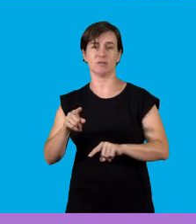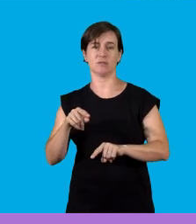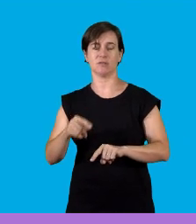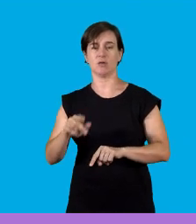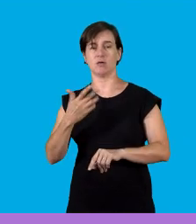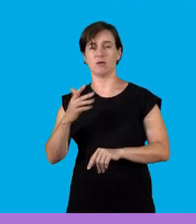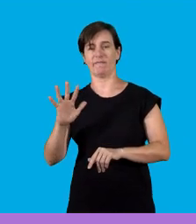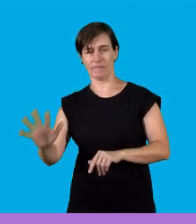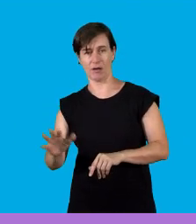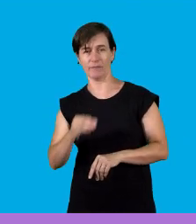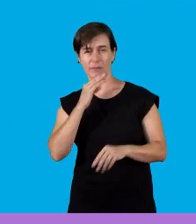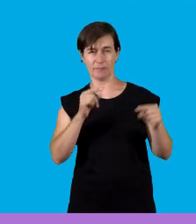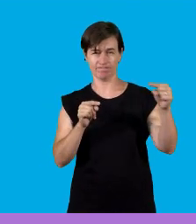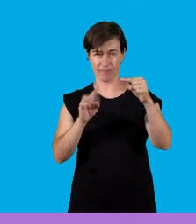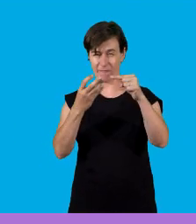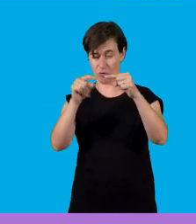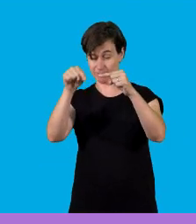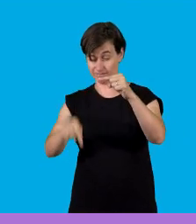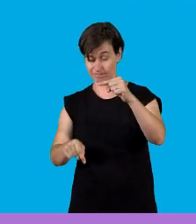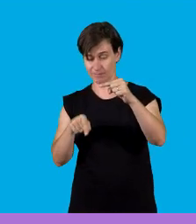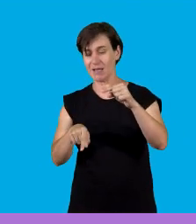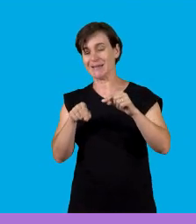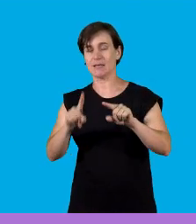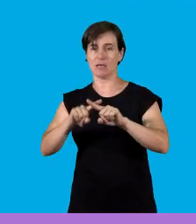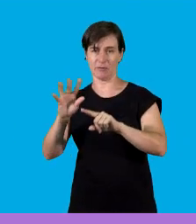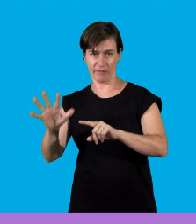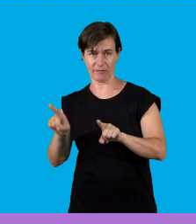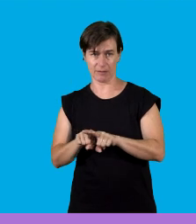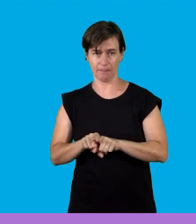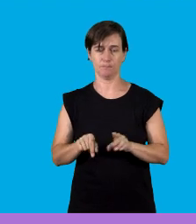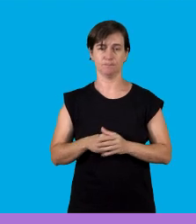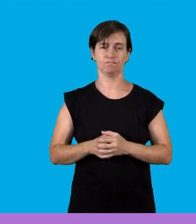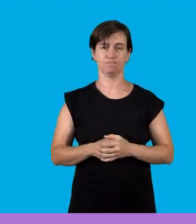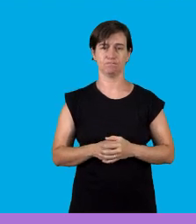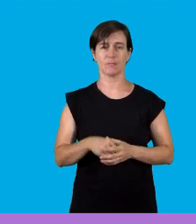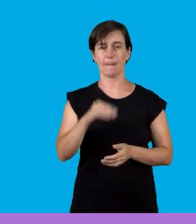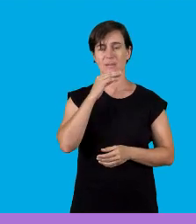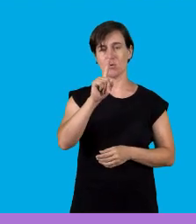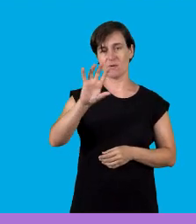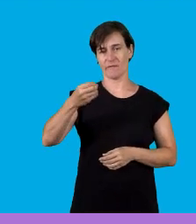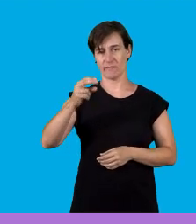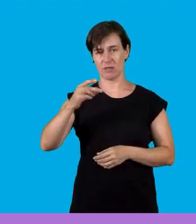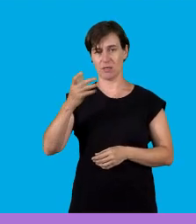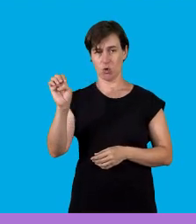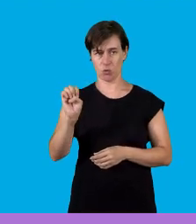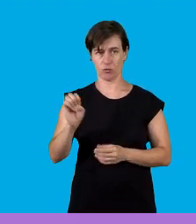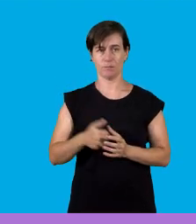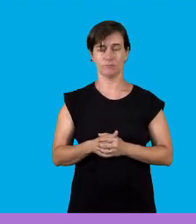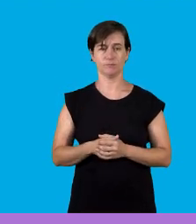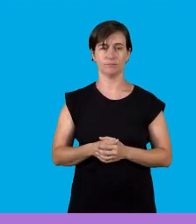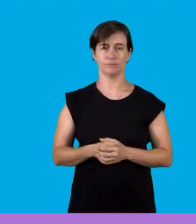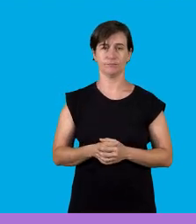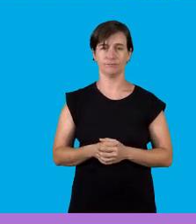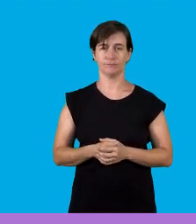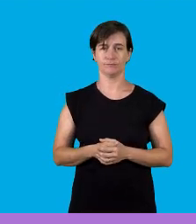by 5, the correct conversion factor. Okay, so therefore that will give us 150 euros. Are